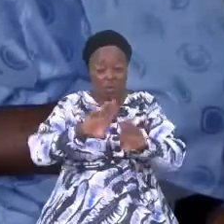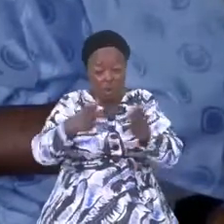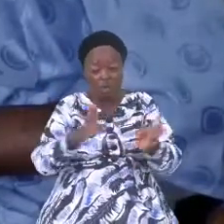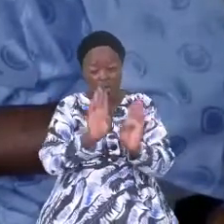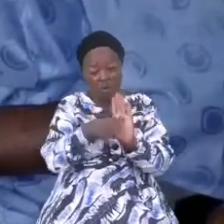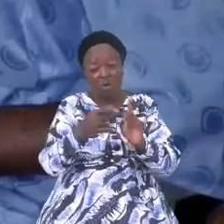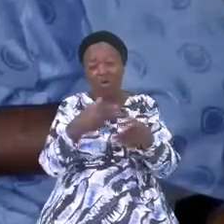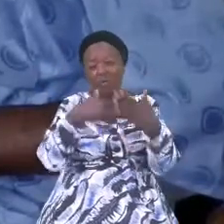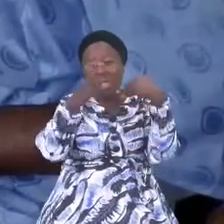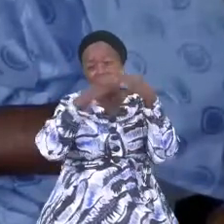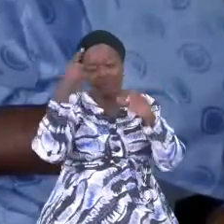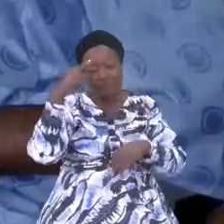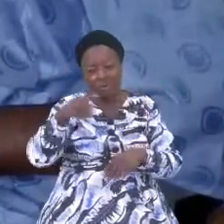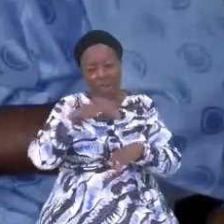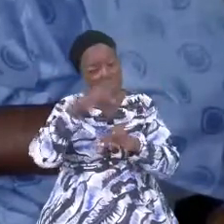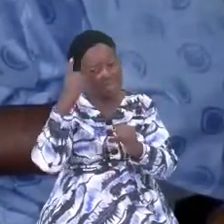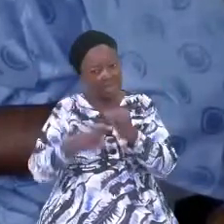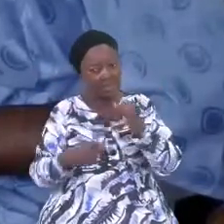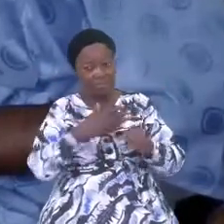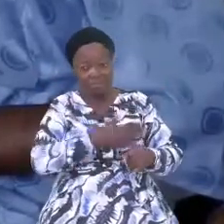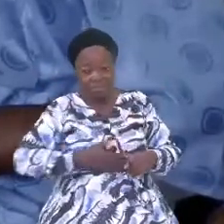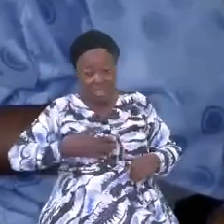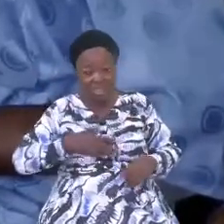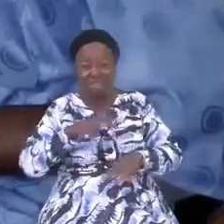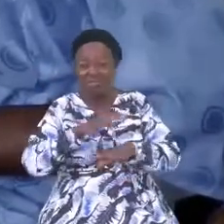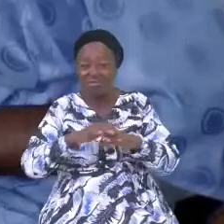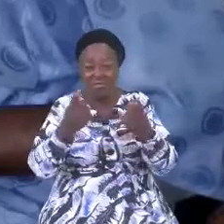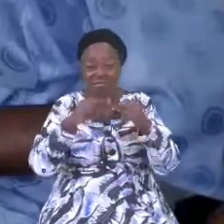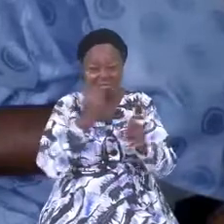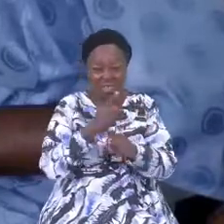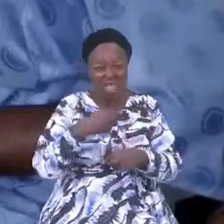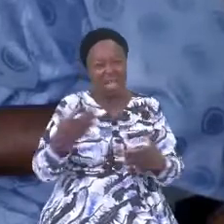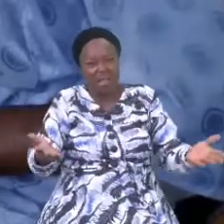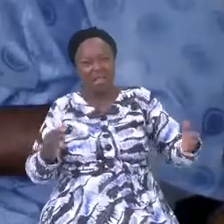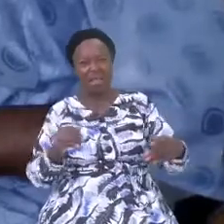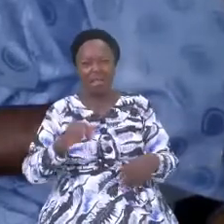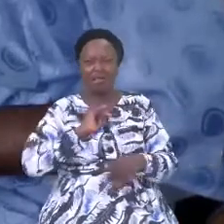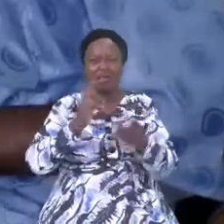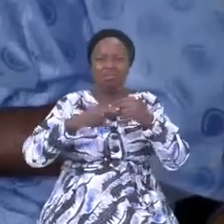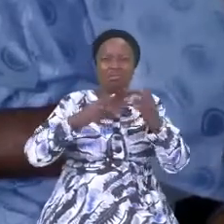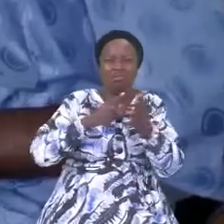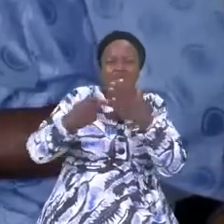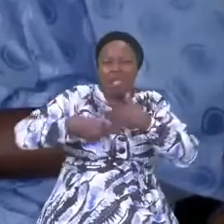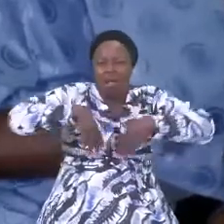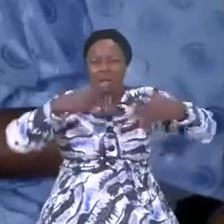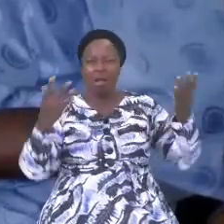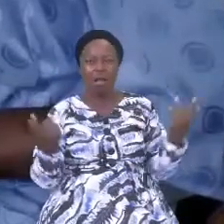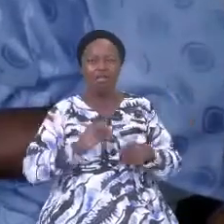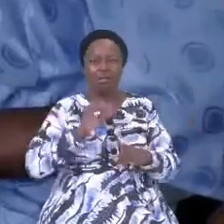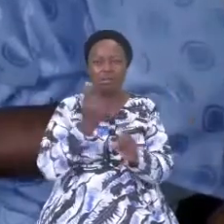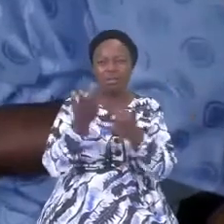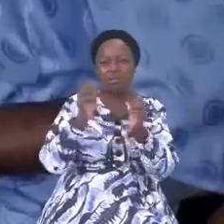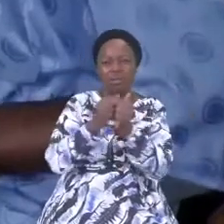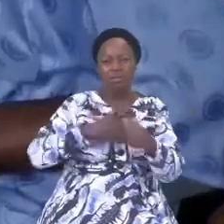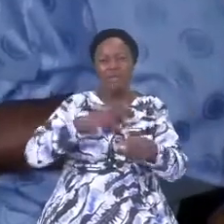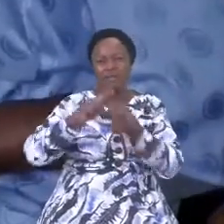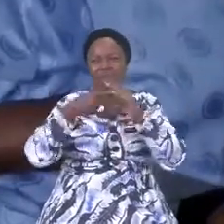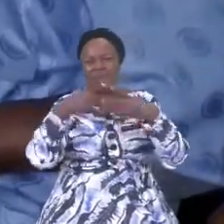You have taken the right step, the step that leads to joy eternal.